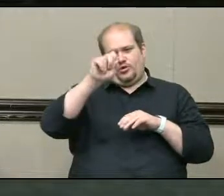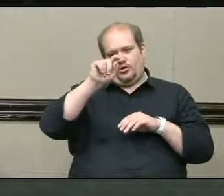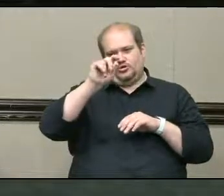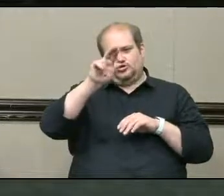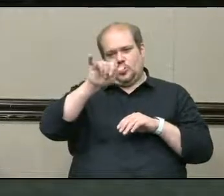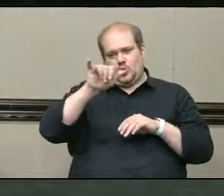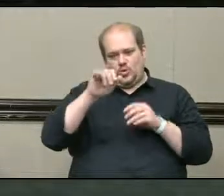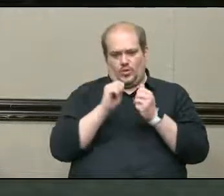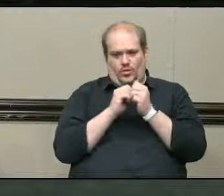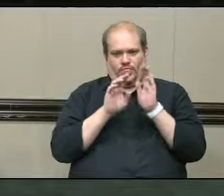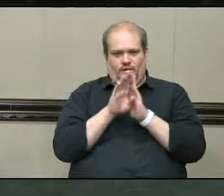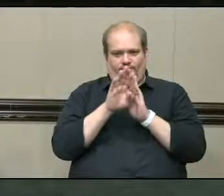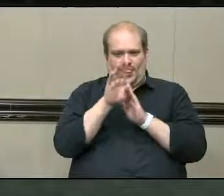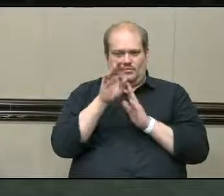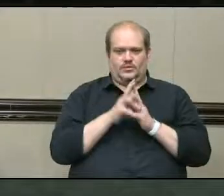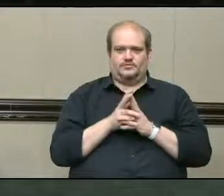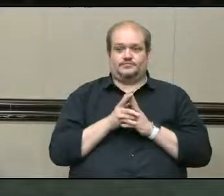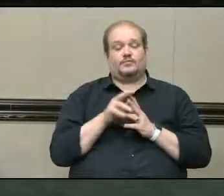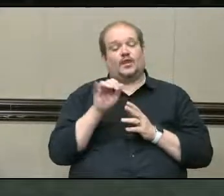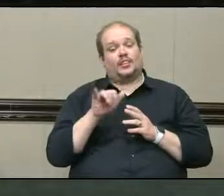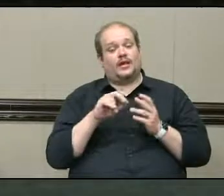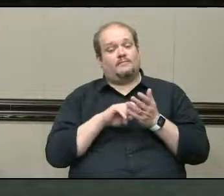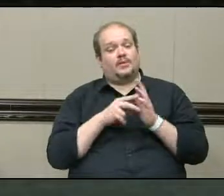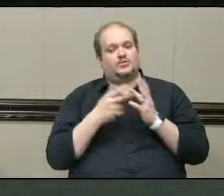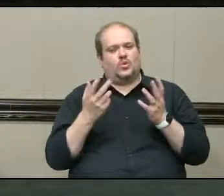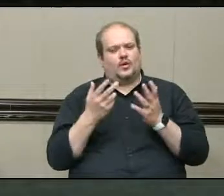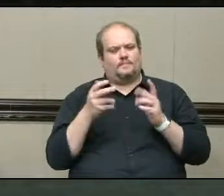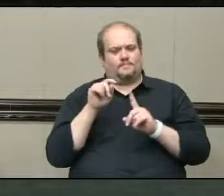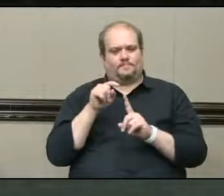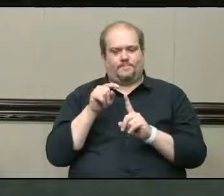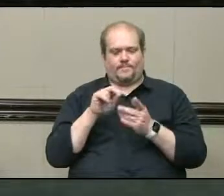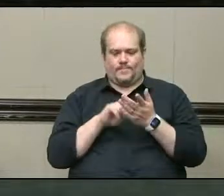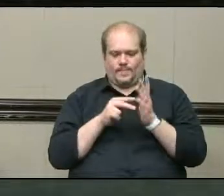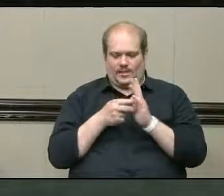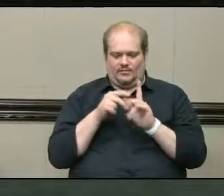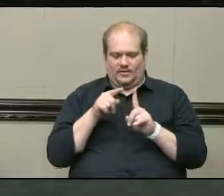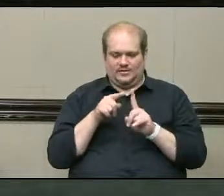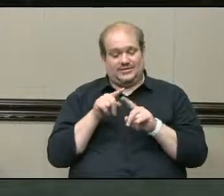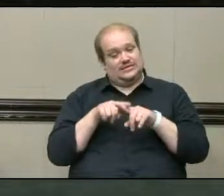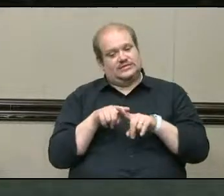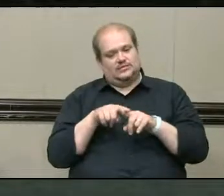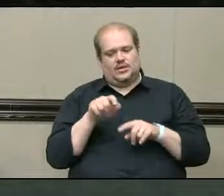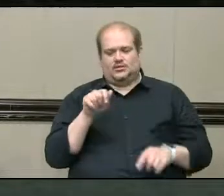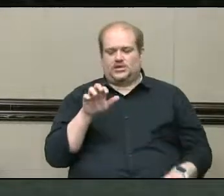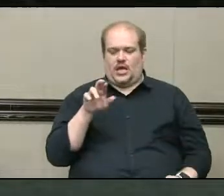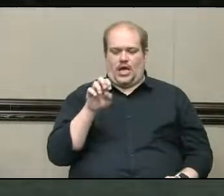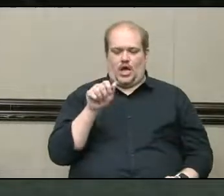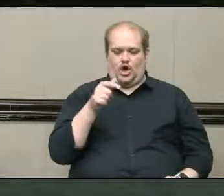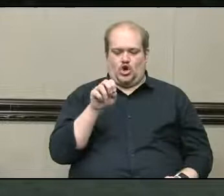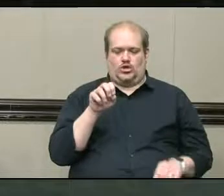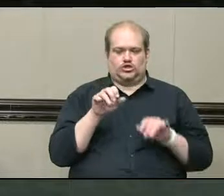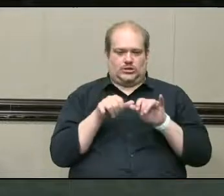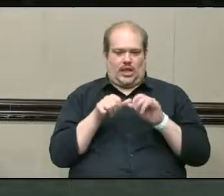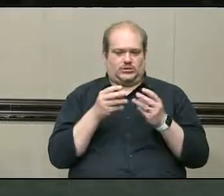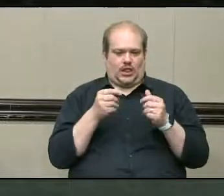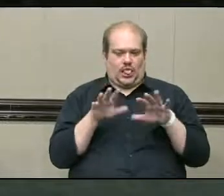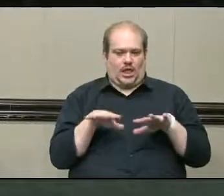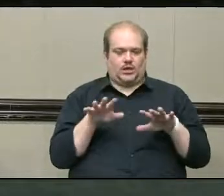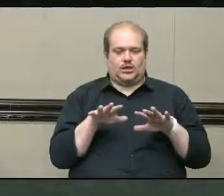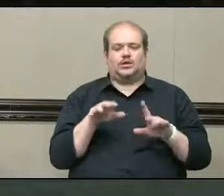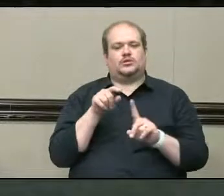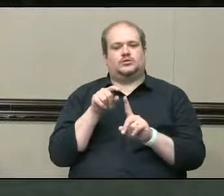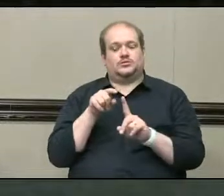in development. And what does that mean? Well, that means, and it depends on the acreage,